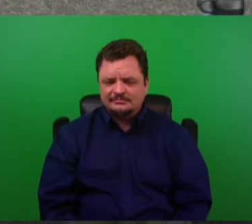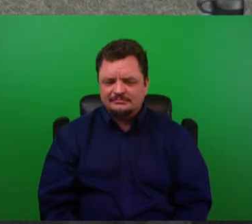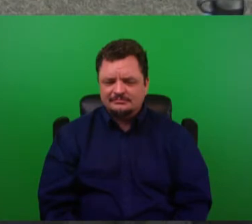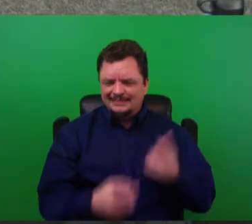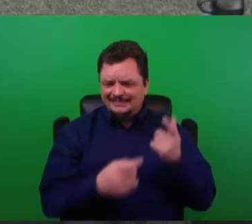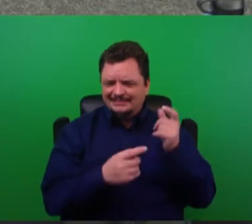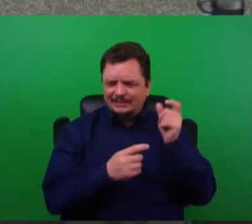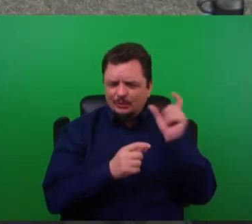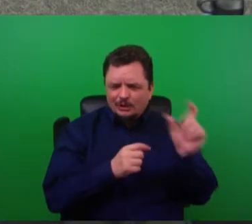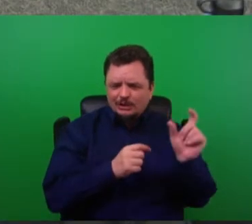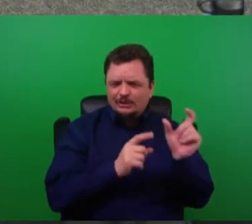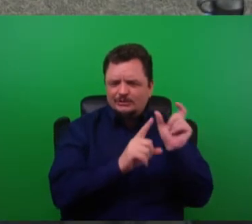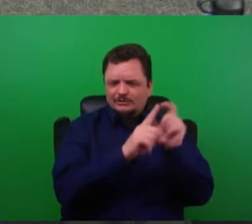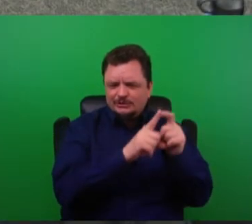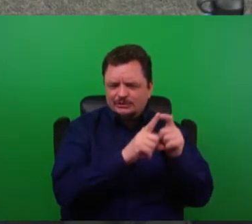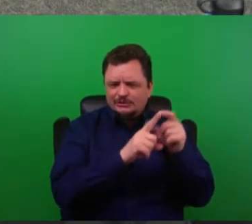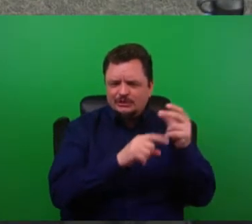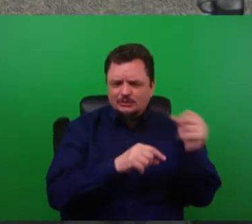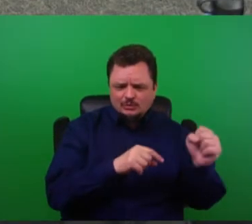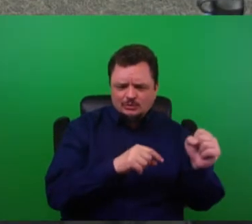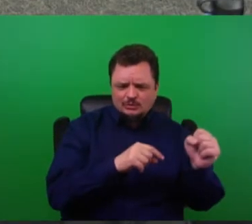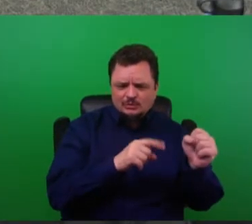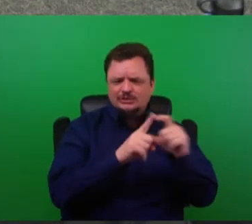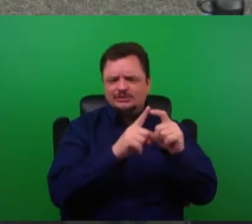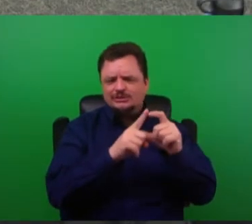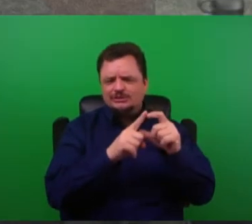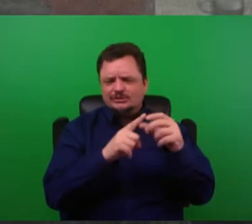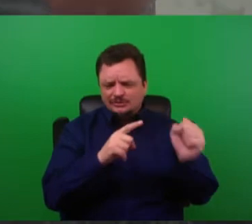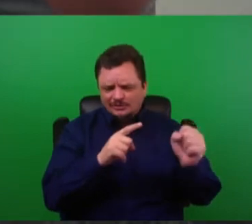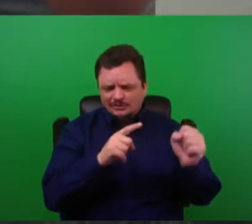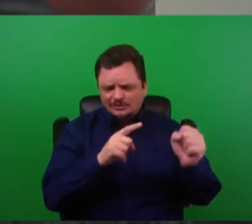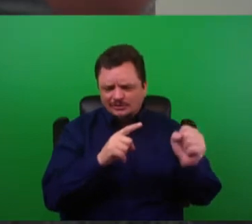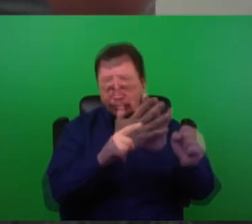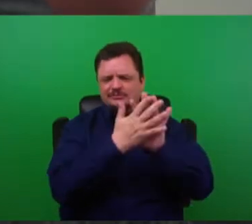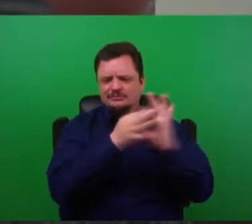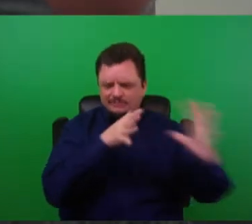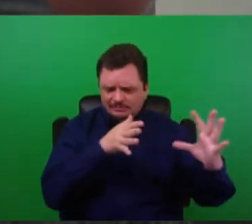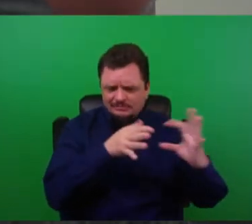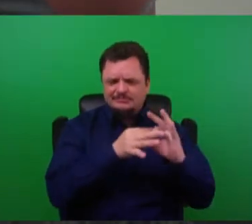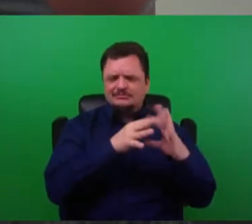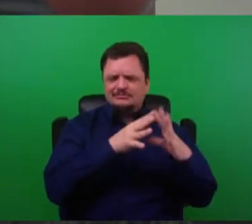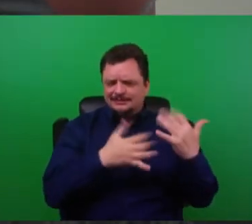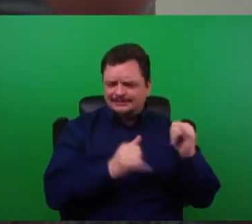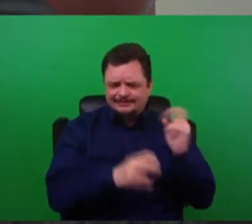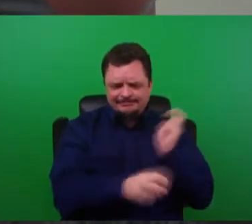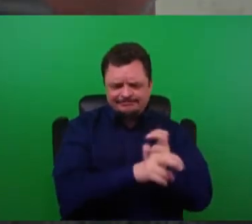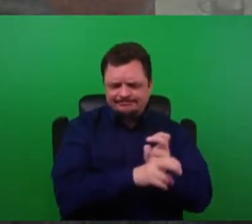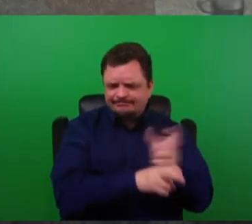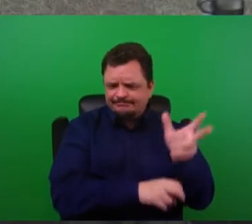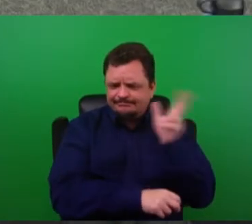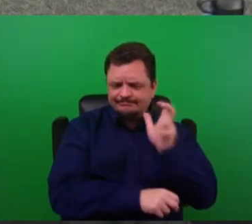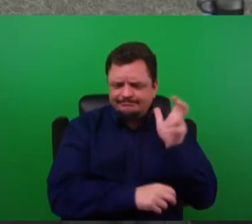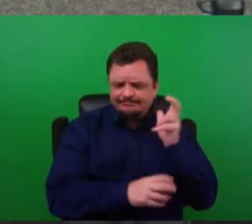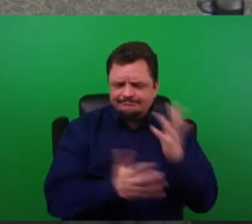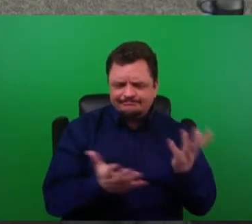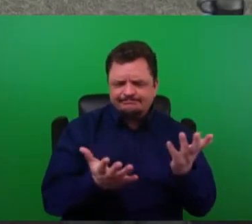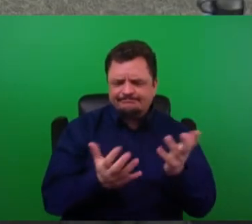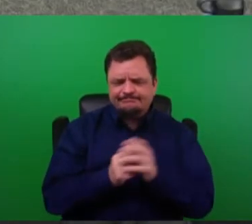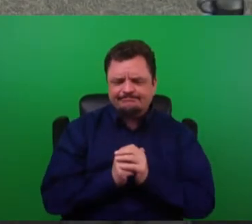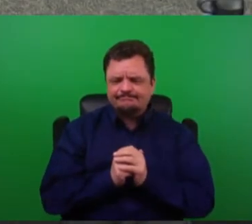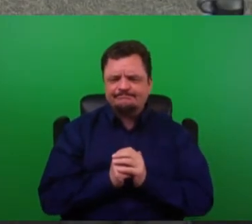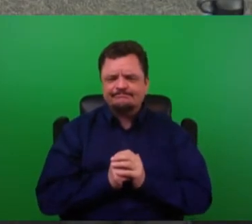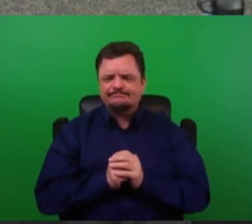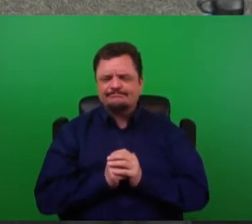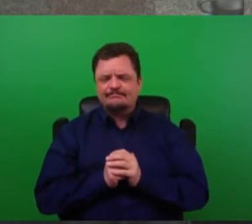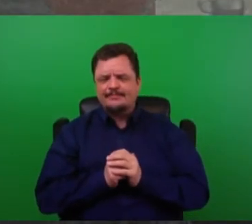I know you want to get to where it's happening. No, I'm not going to ask you that. I'm just asking, has there been more than one incident at a high school? Okay. Mm-hmm. So it